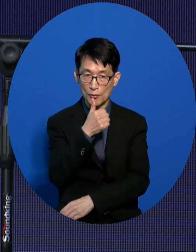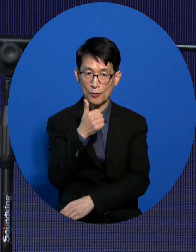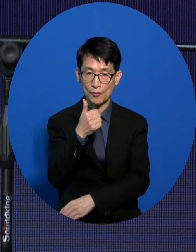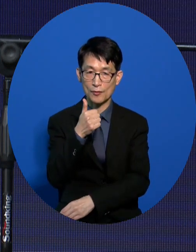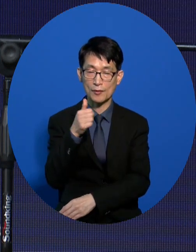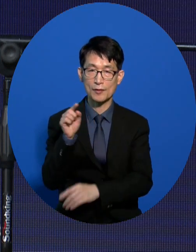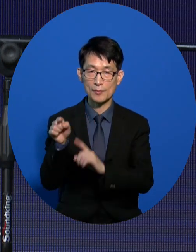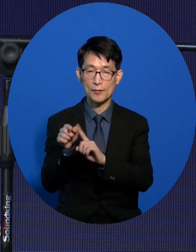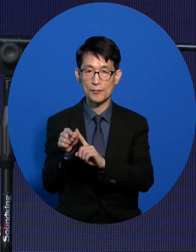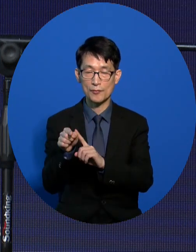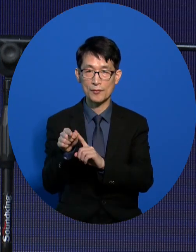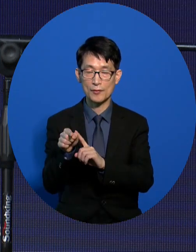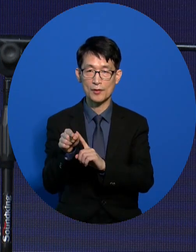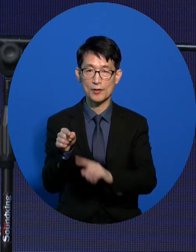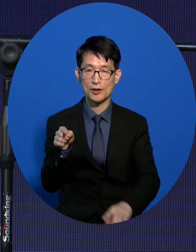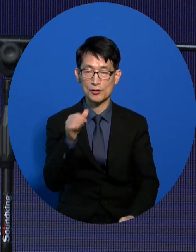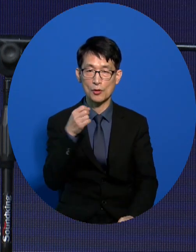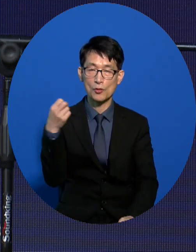Actually,